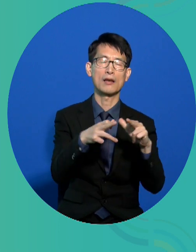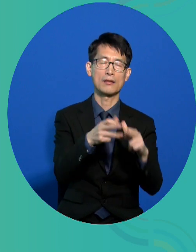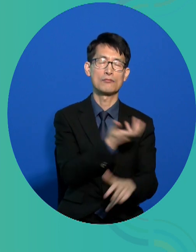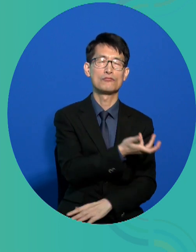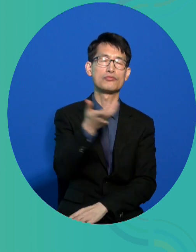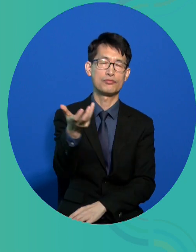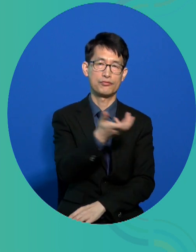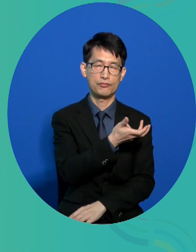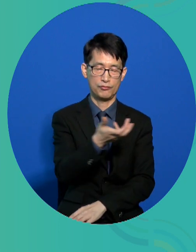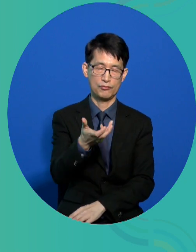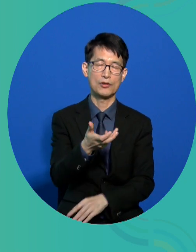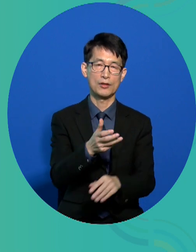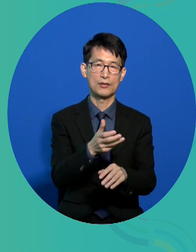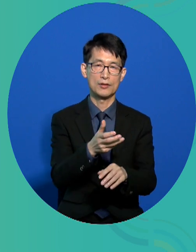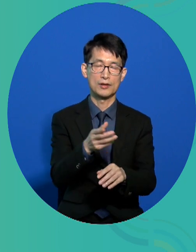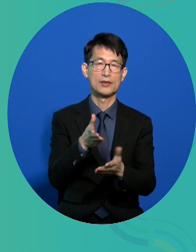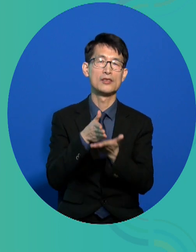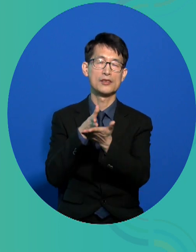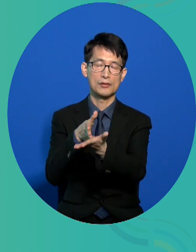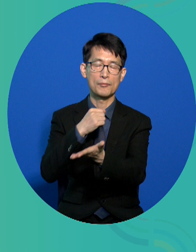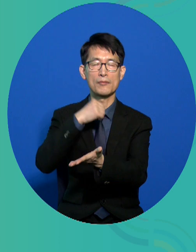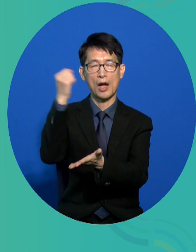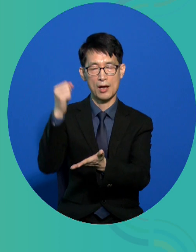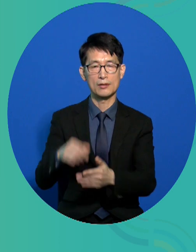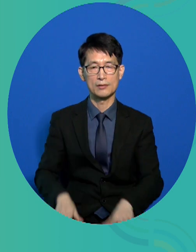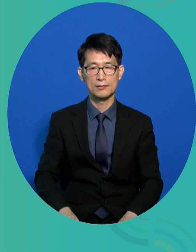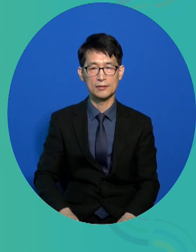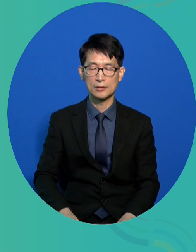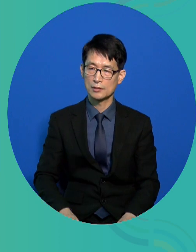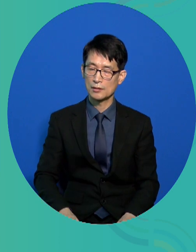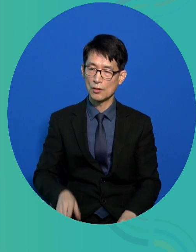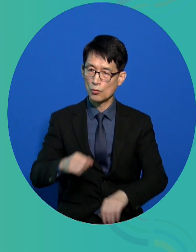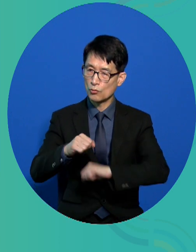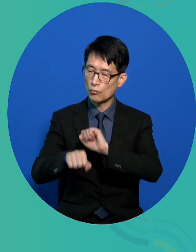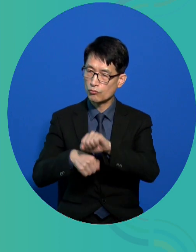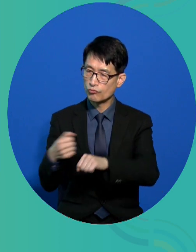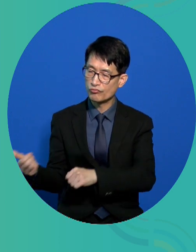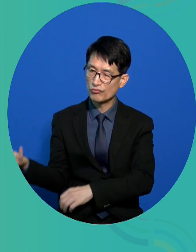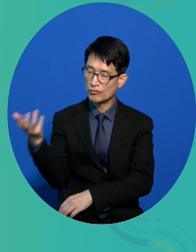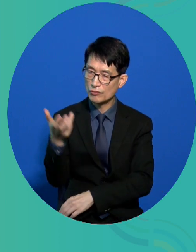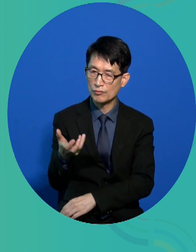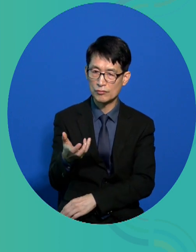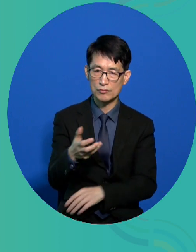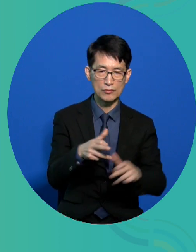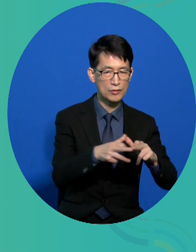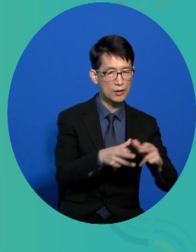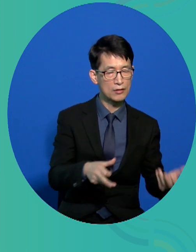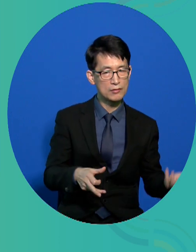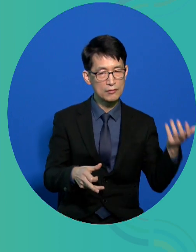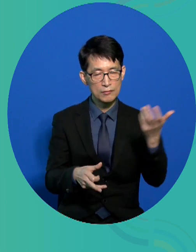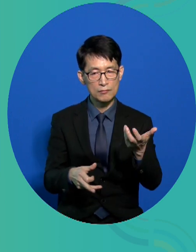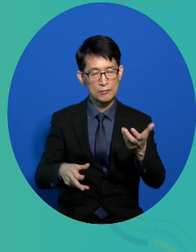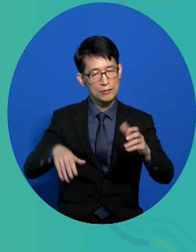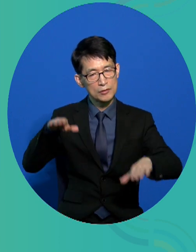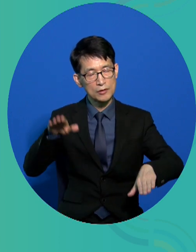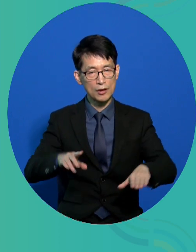to identify the difference and the different issues that remain through this early